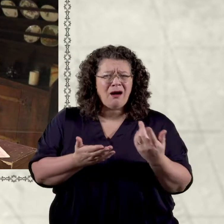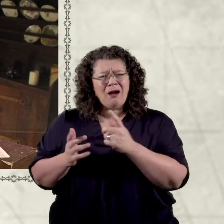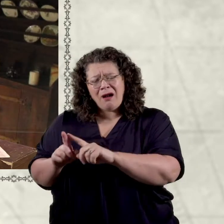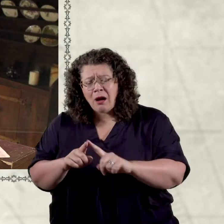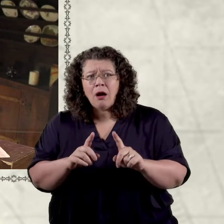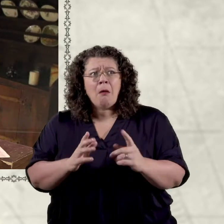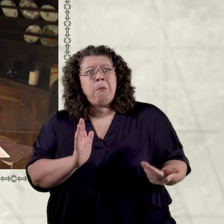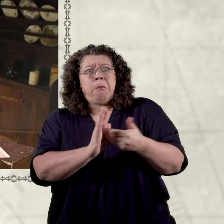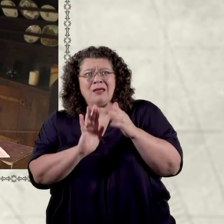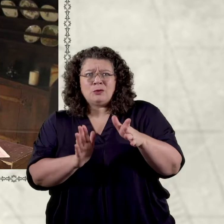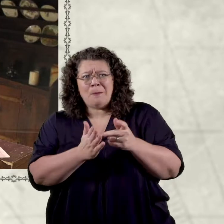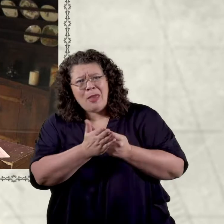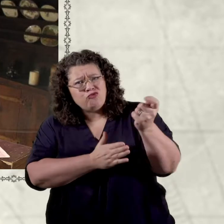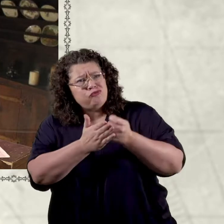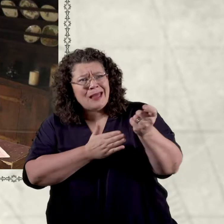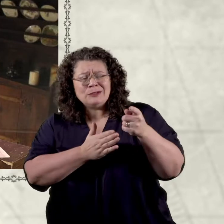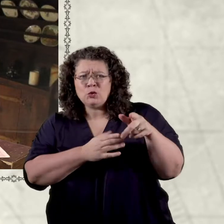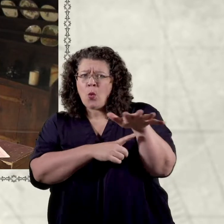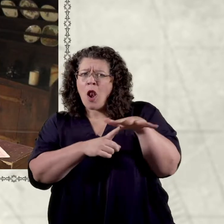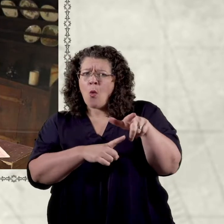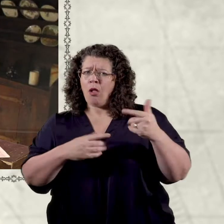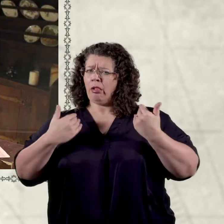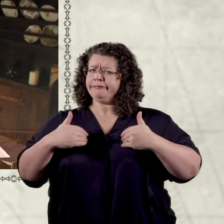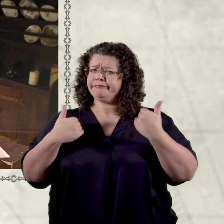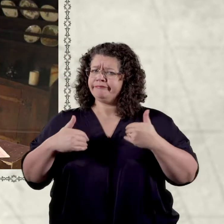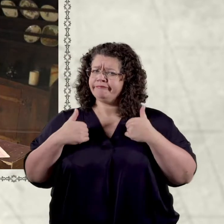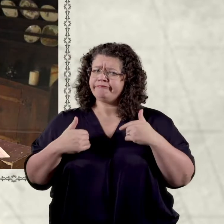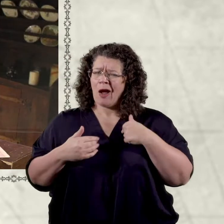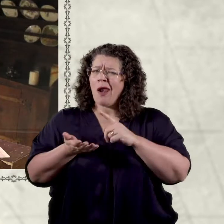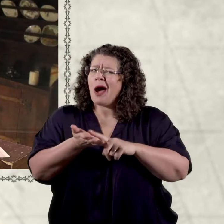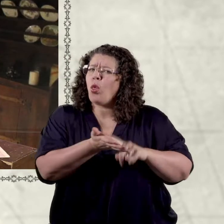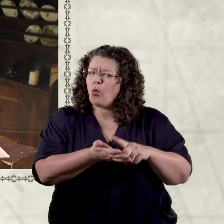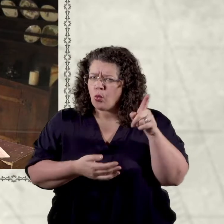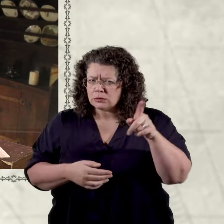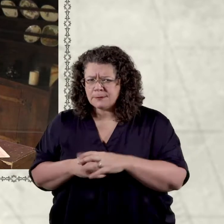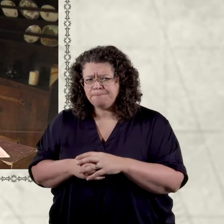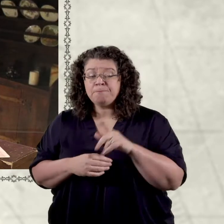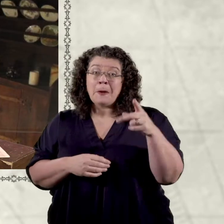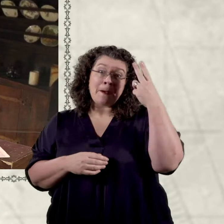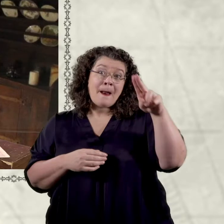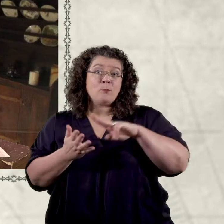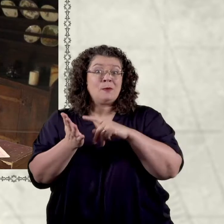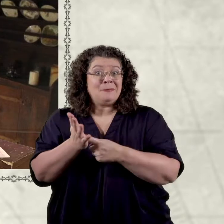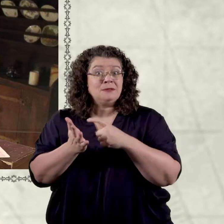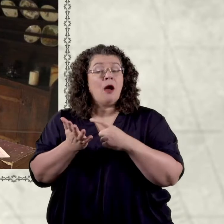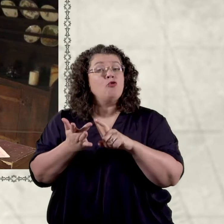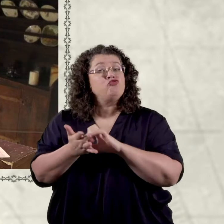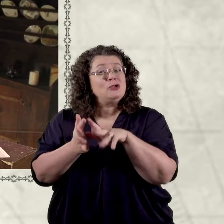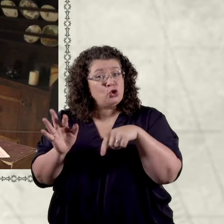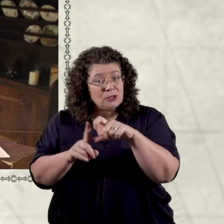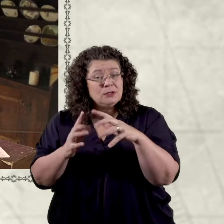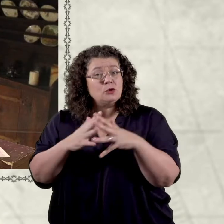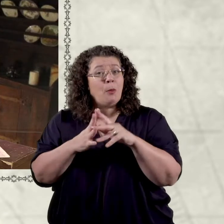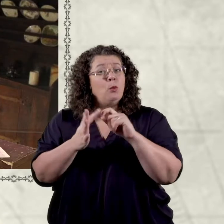bills, we also have to pay rent to the local squire. He's our landlord. Now, his name is Mr. Richard W.